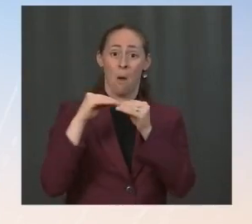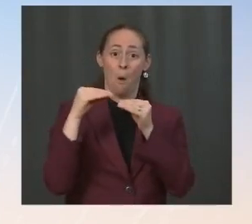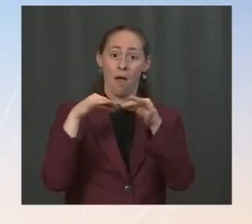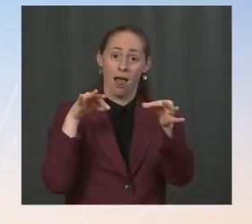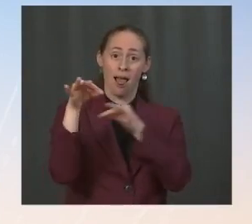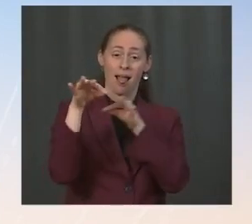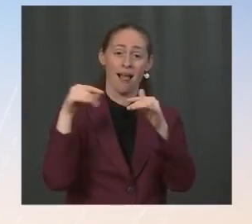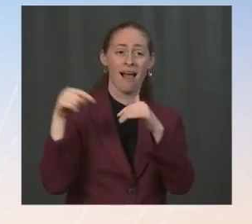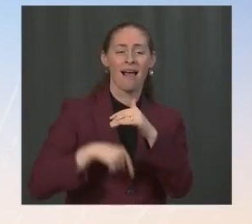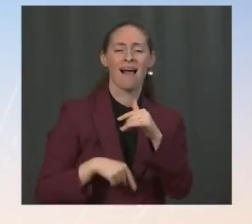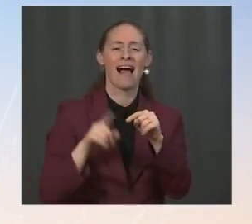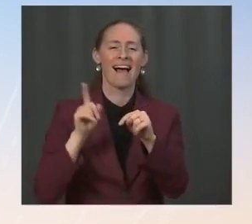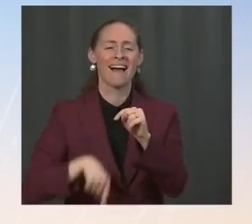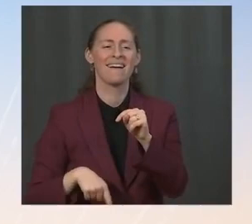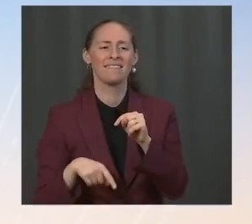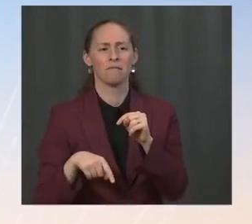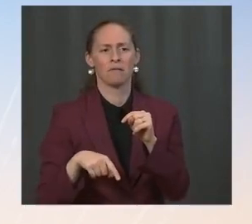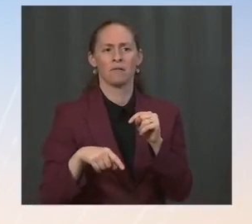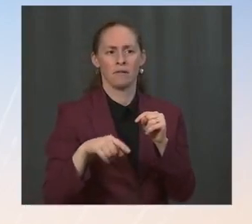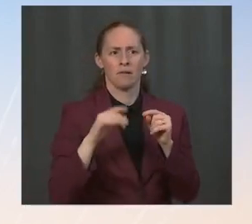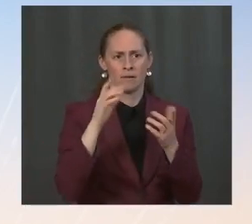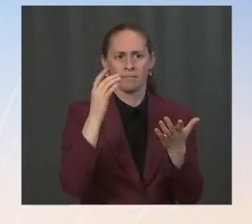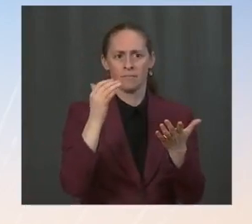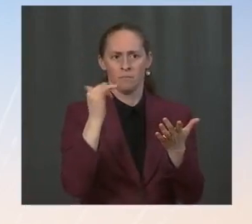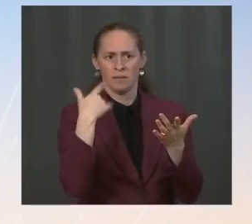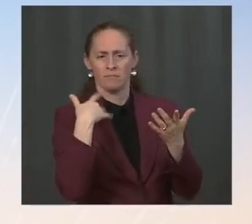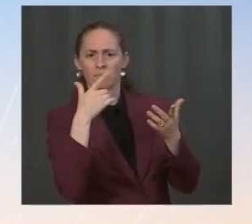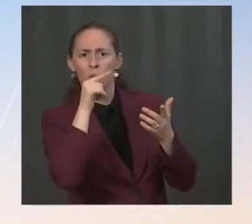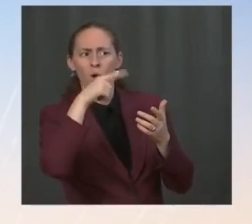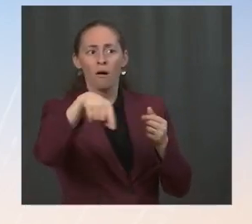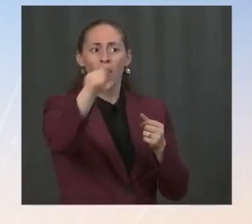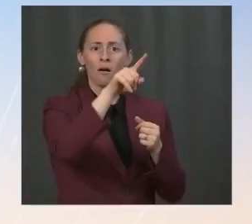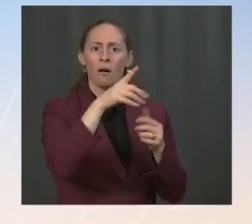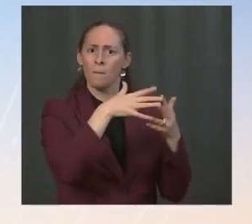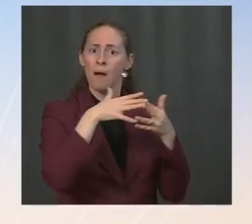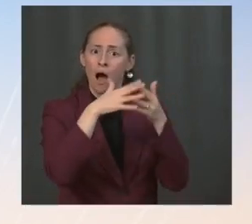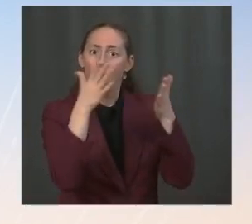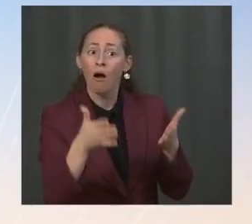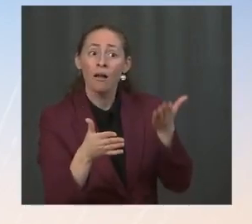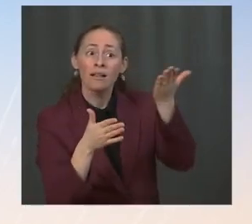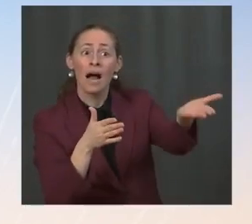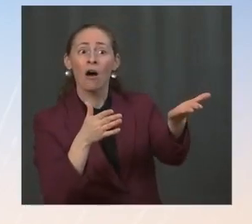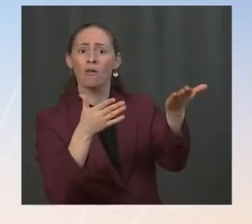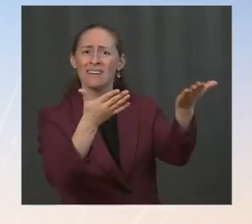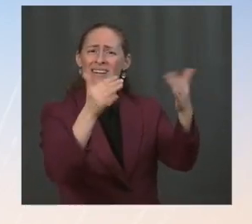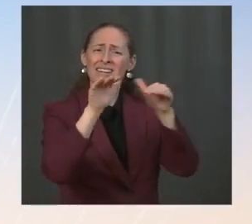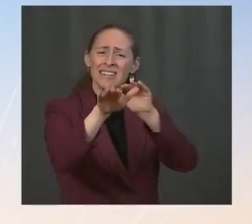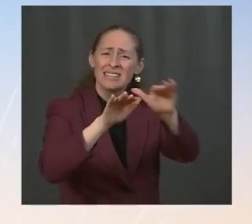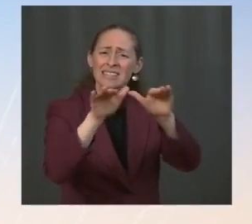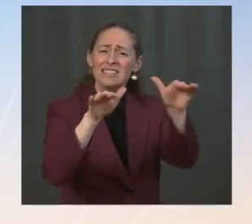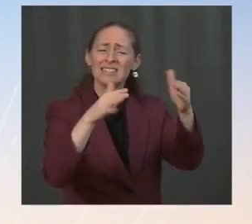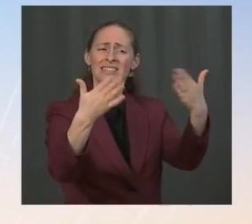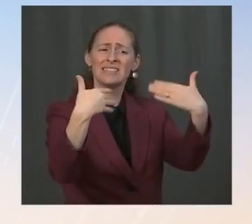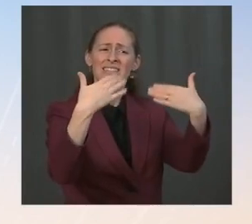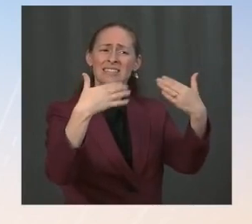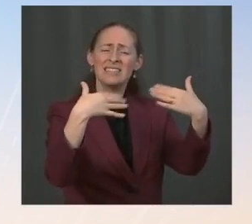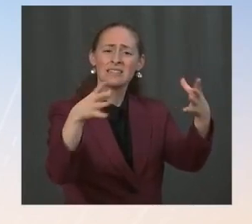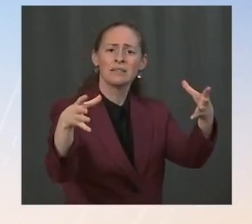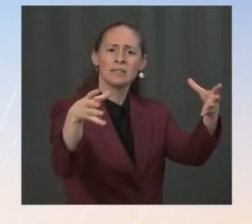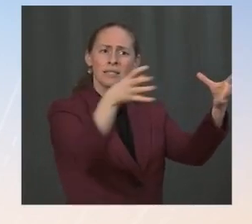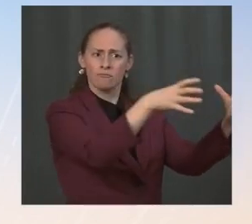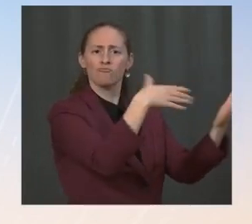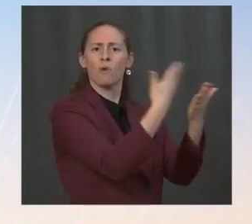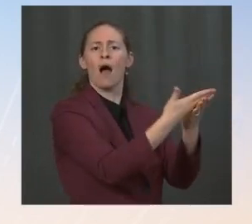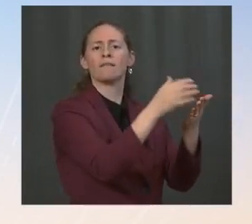but that is why they're in touch with American citizens, why they're in touch with partners we're working to evacuate, to get them safely to the airport and evacuated